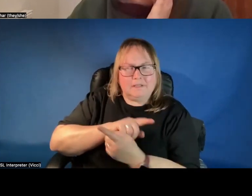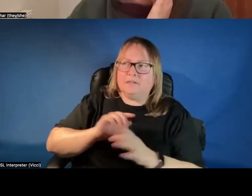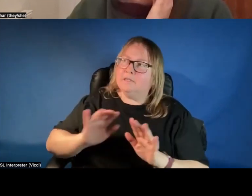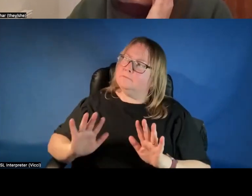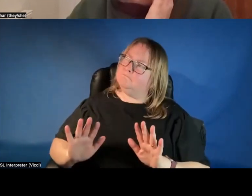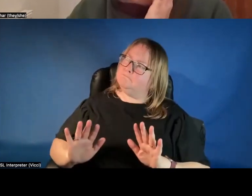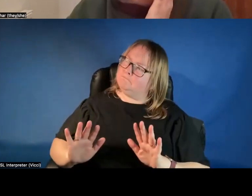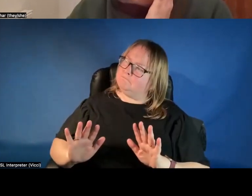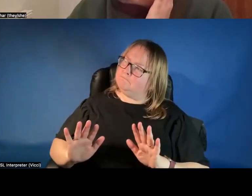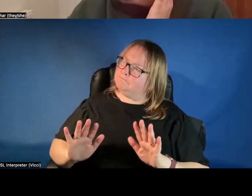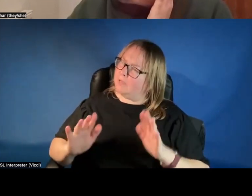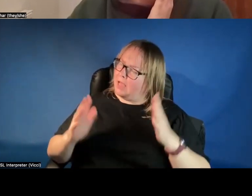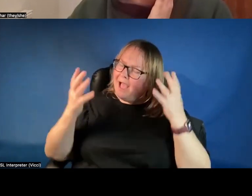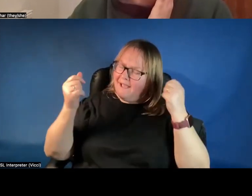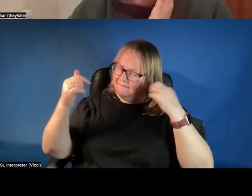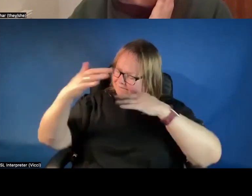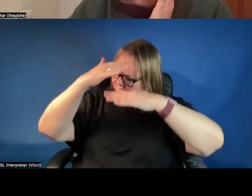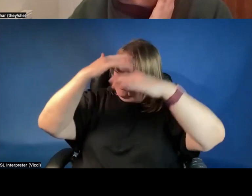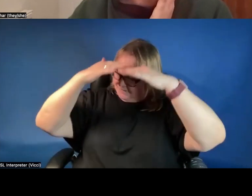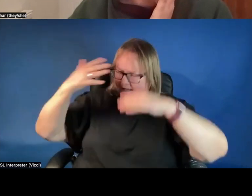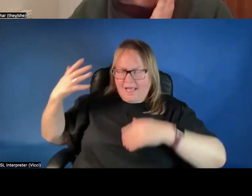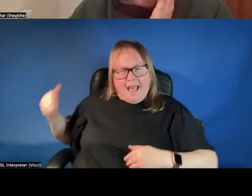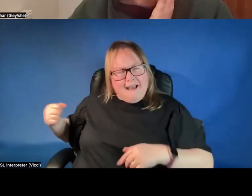the pressures to